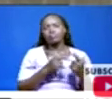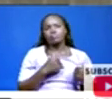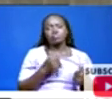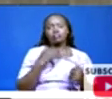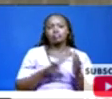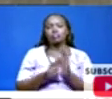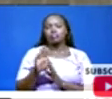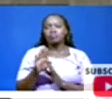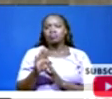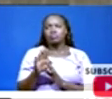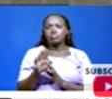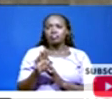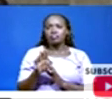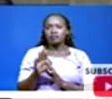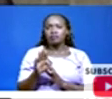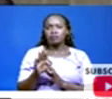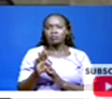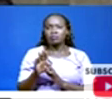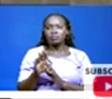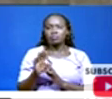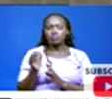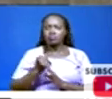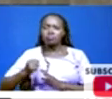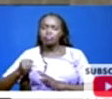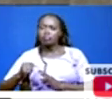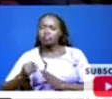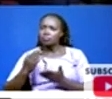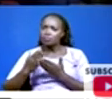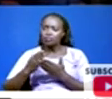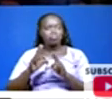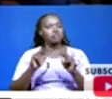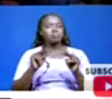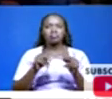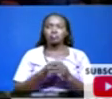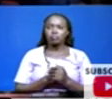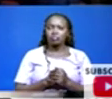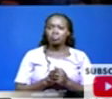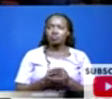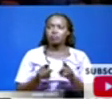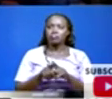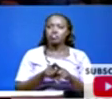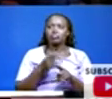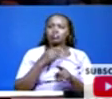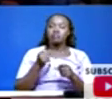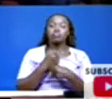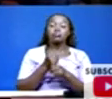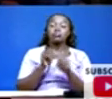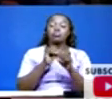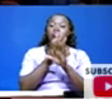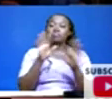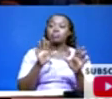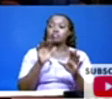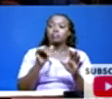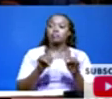maendeleo. Nijivute kando kweli? Bana. I also want to make it clear that I